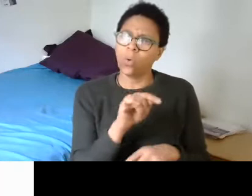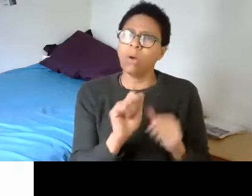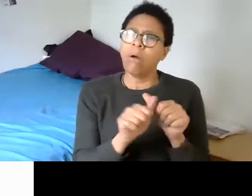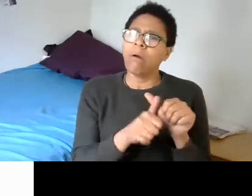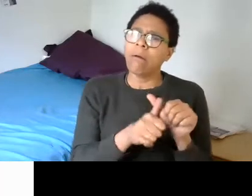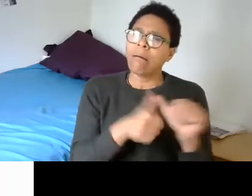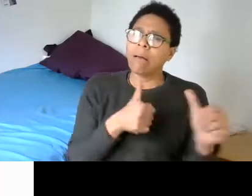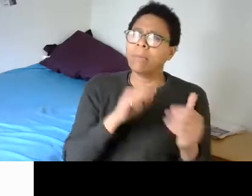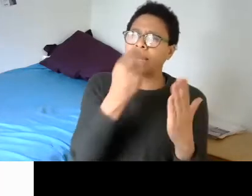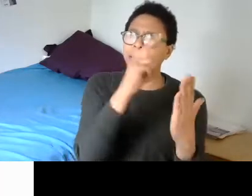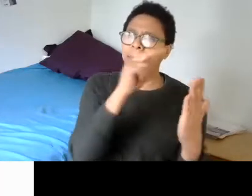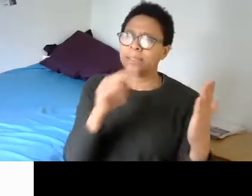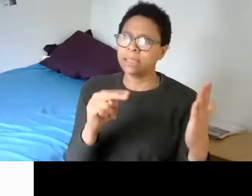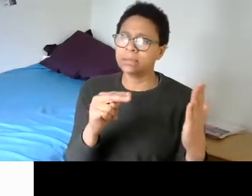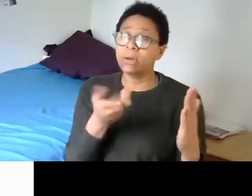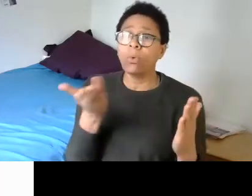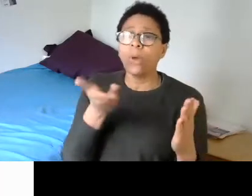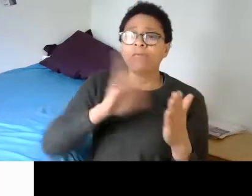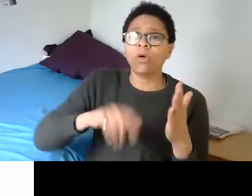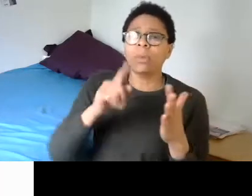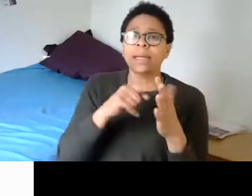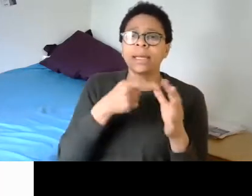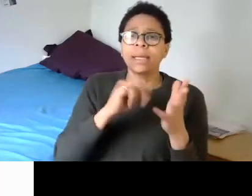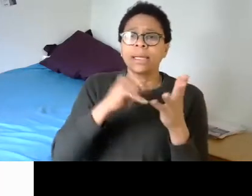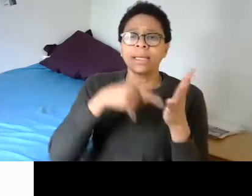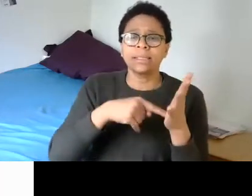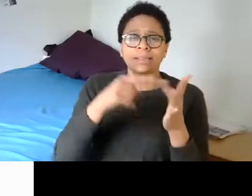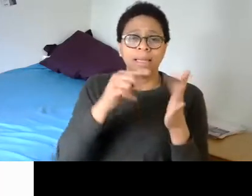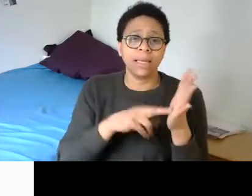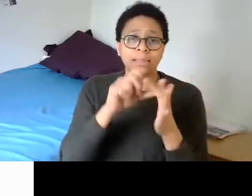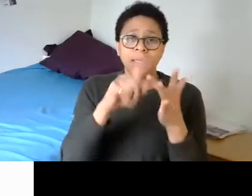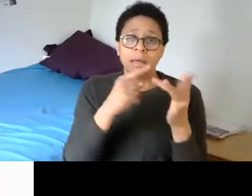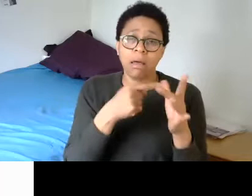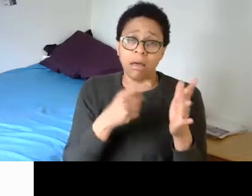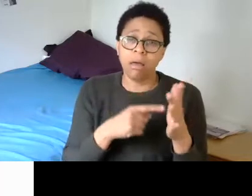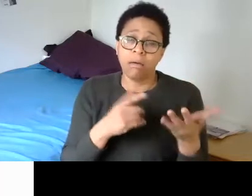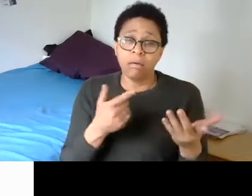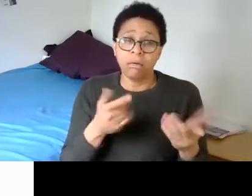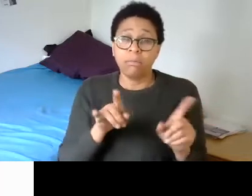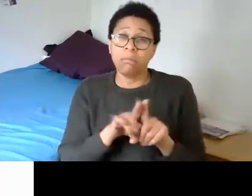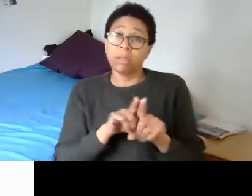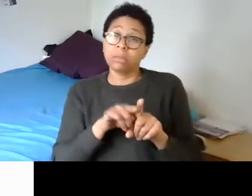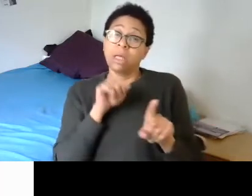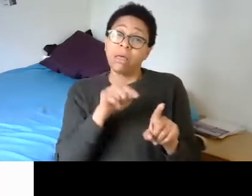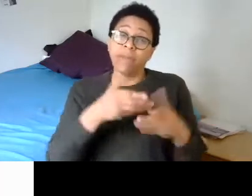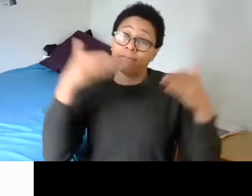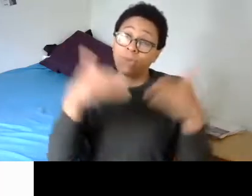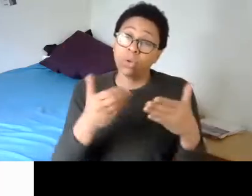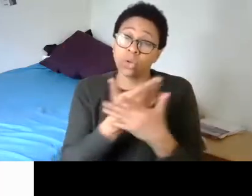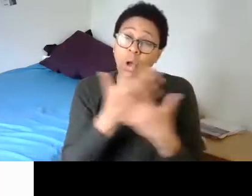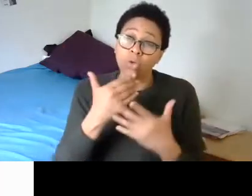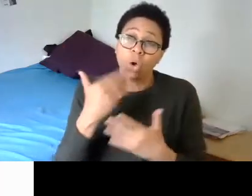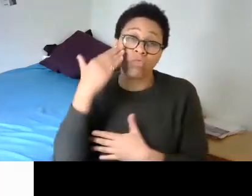India Company and British imperialism, but also one of the main traits of company paintings was in their focus on race and caste, and